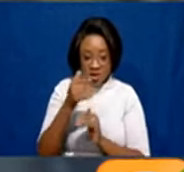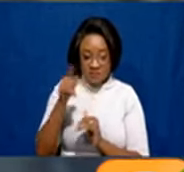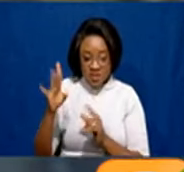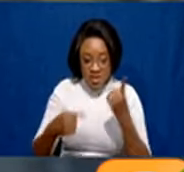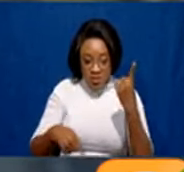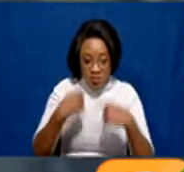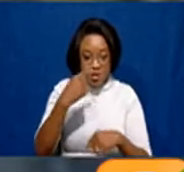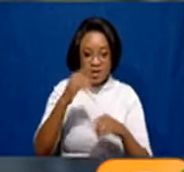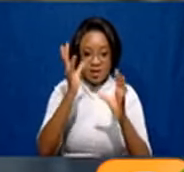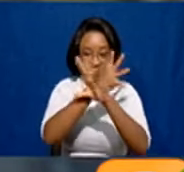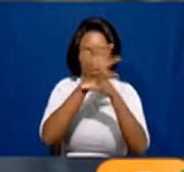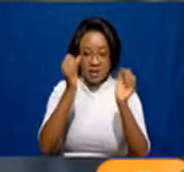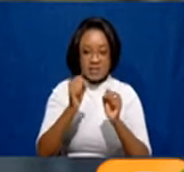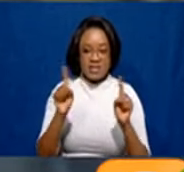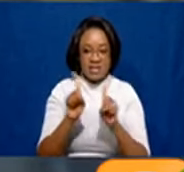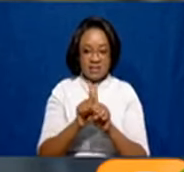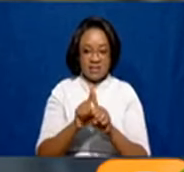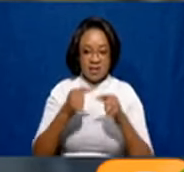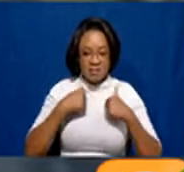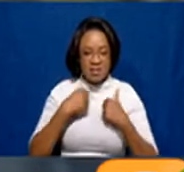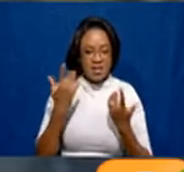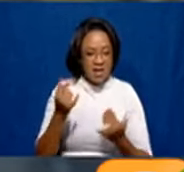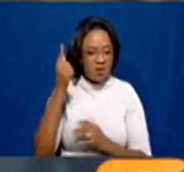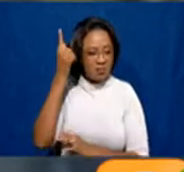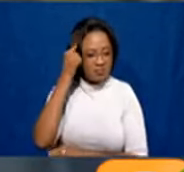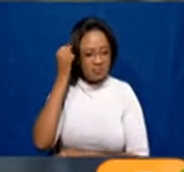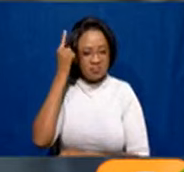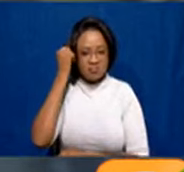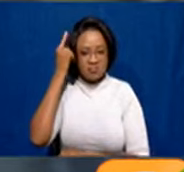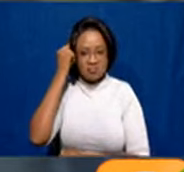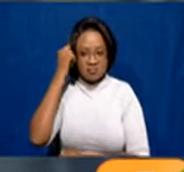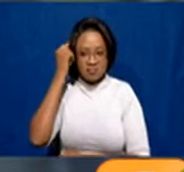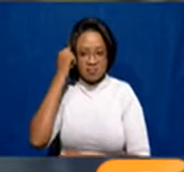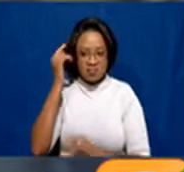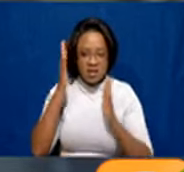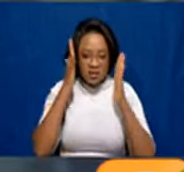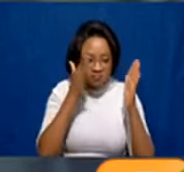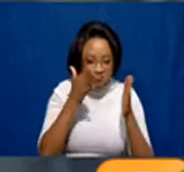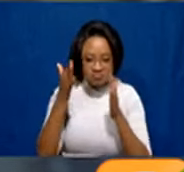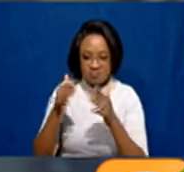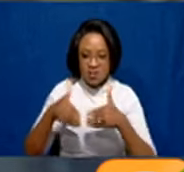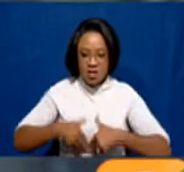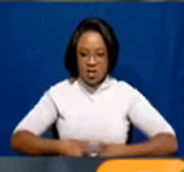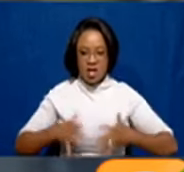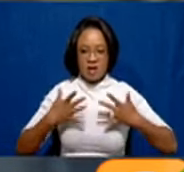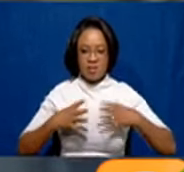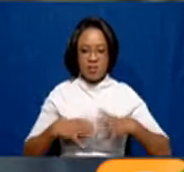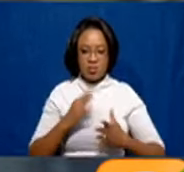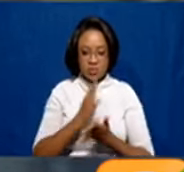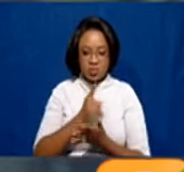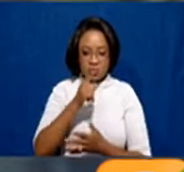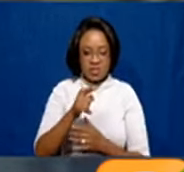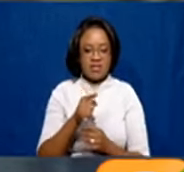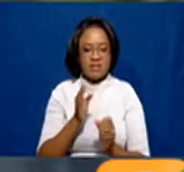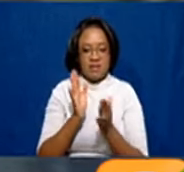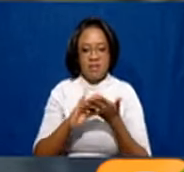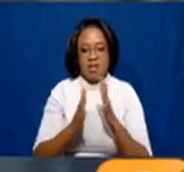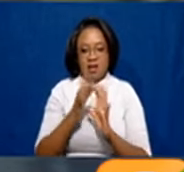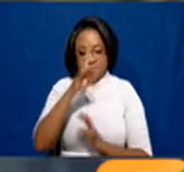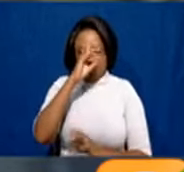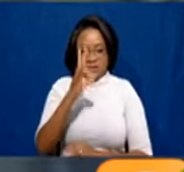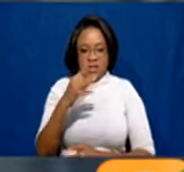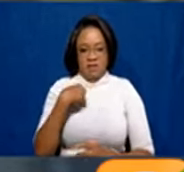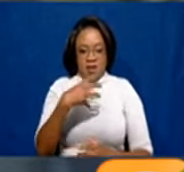presidency, that I also started getting very, very interested in our young people. And I think that is something that God really seriously put in my